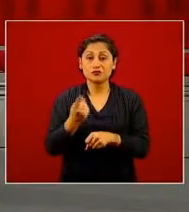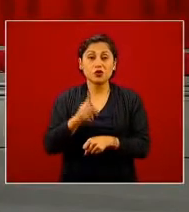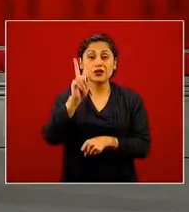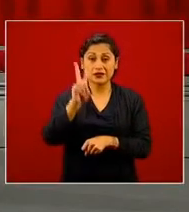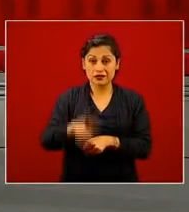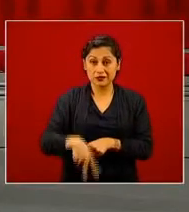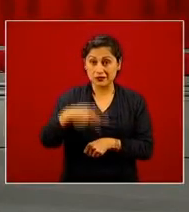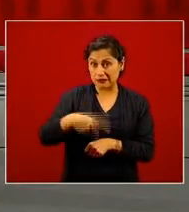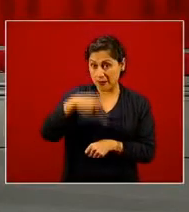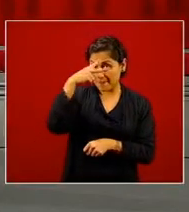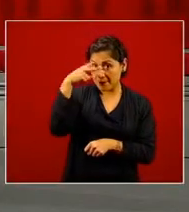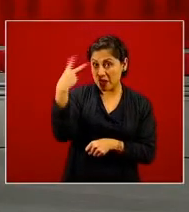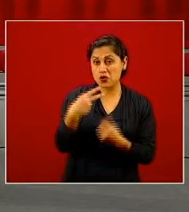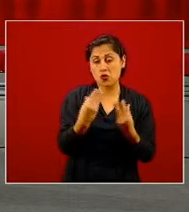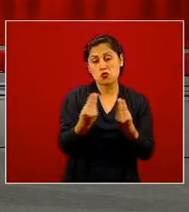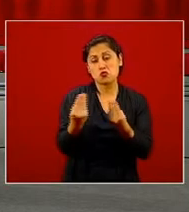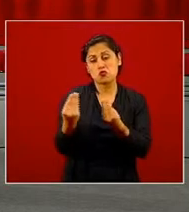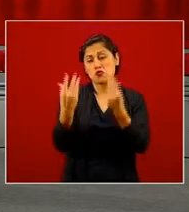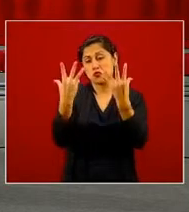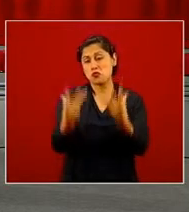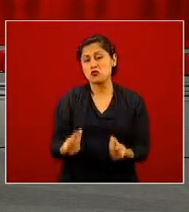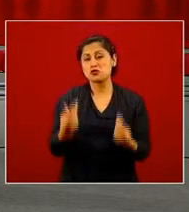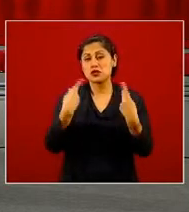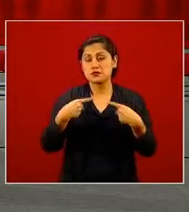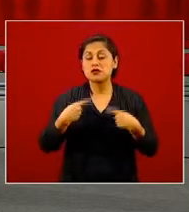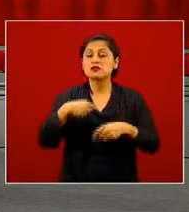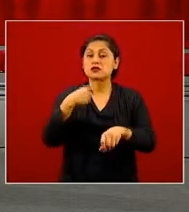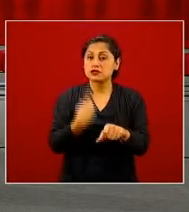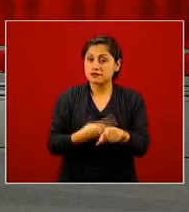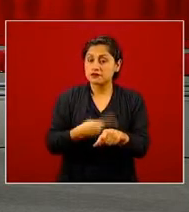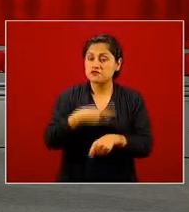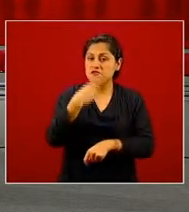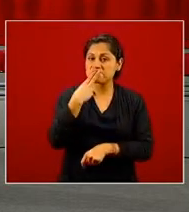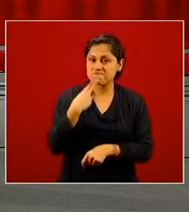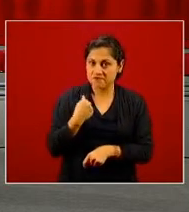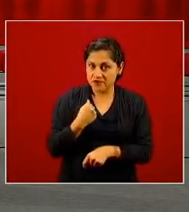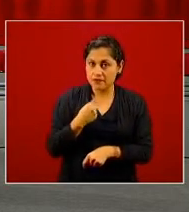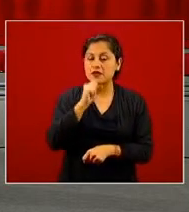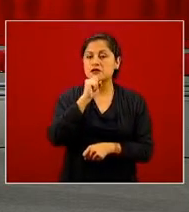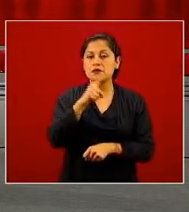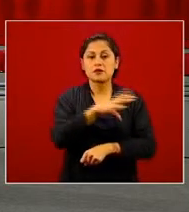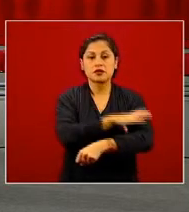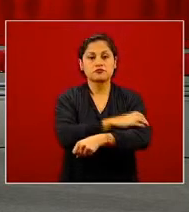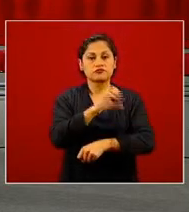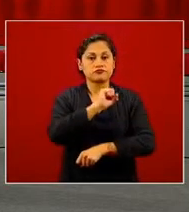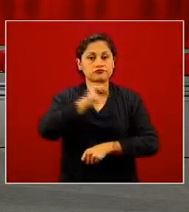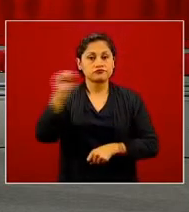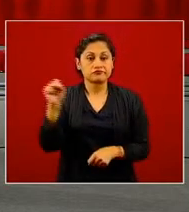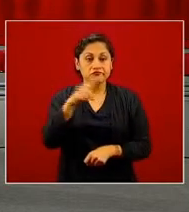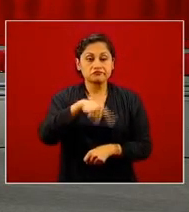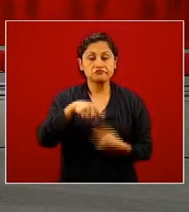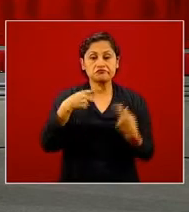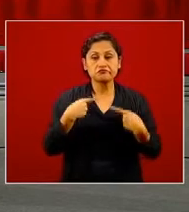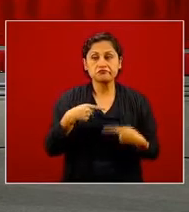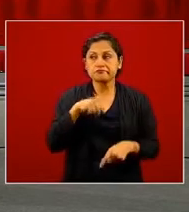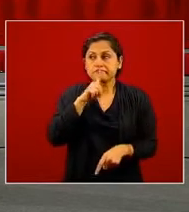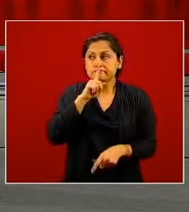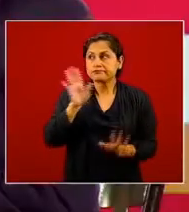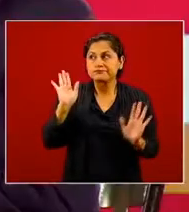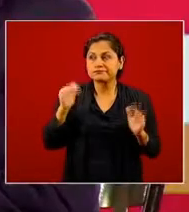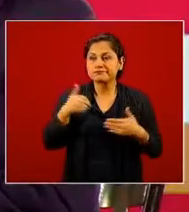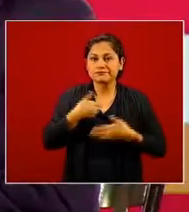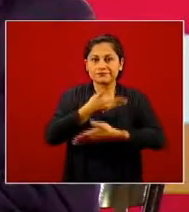risk population, because a lot of these people have these conditions like diabetes and